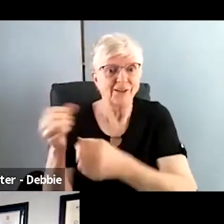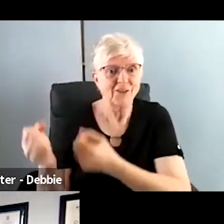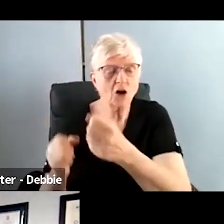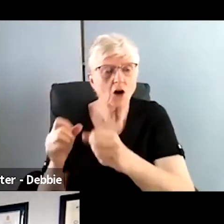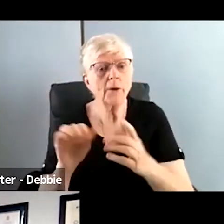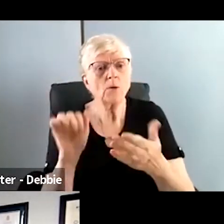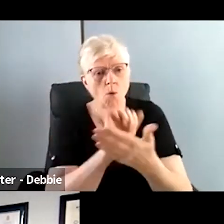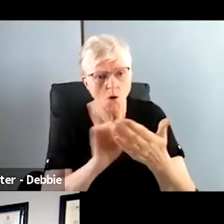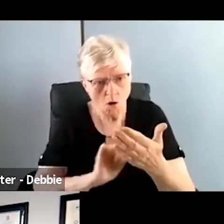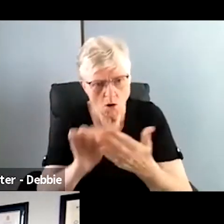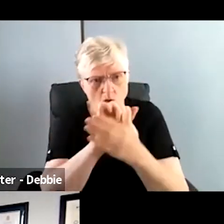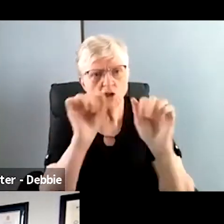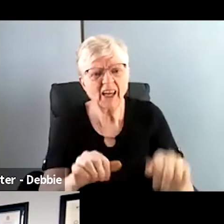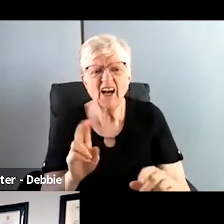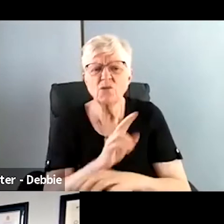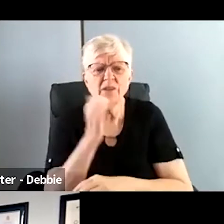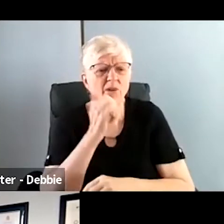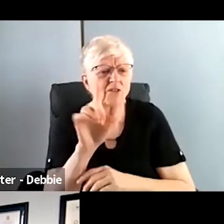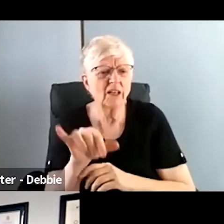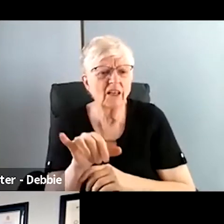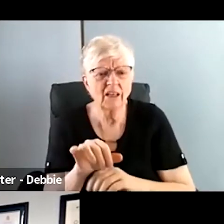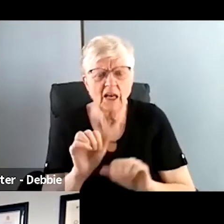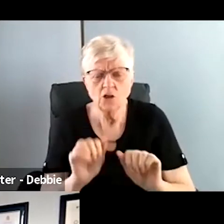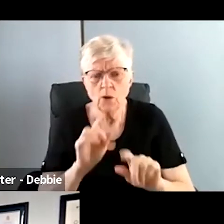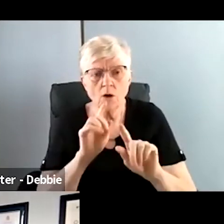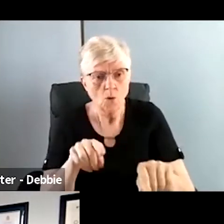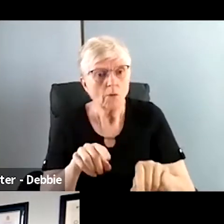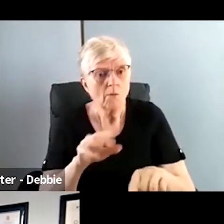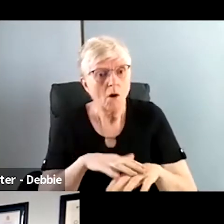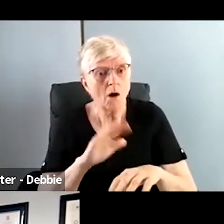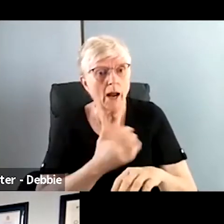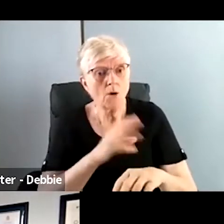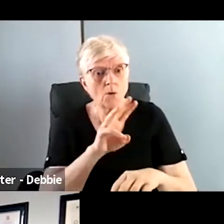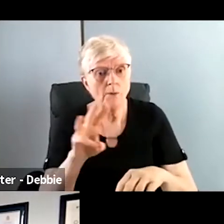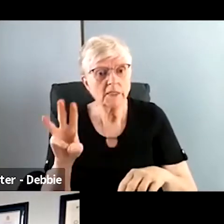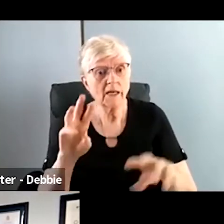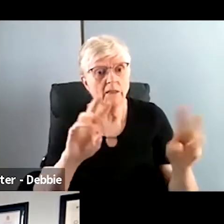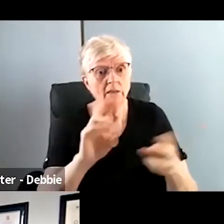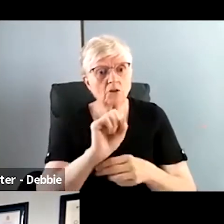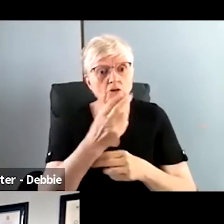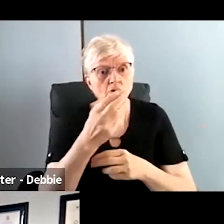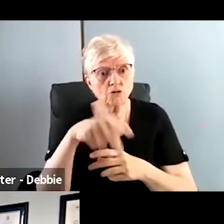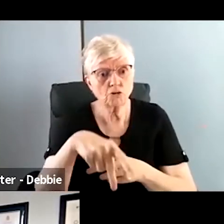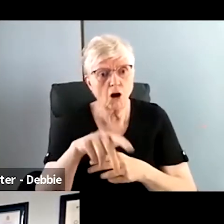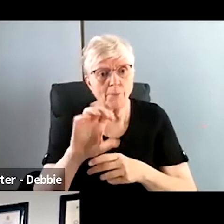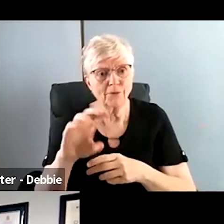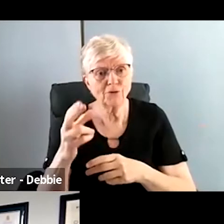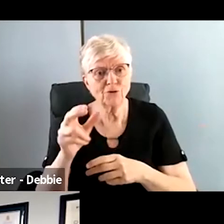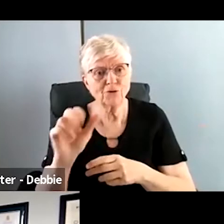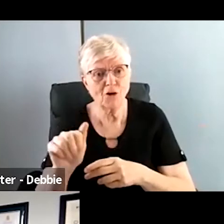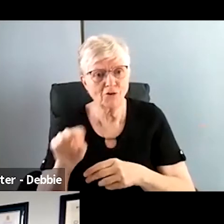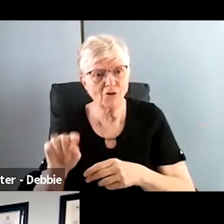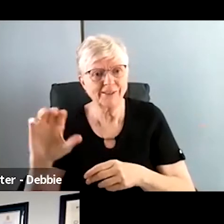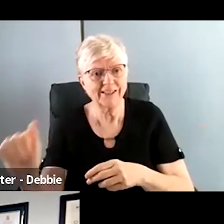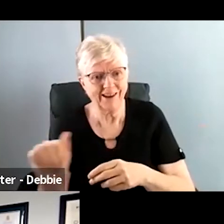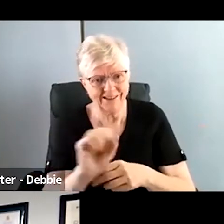Again, I use mine every day. They're available on our website at shopchaw.ca, and take a look at them.